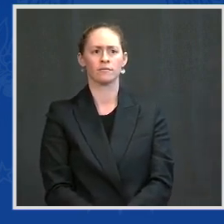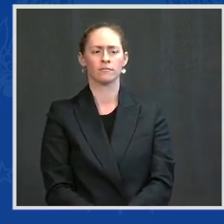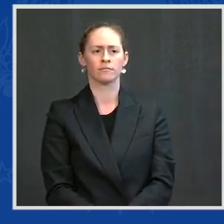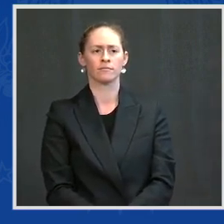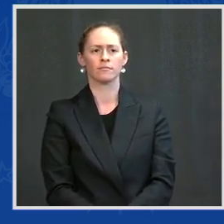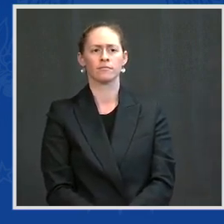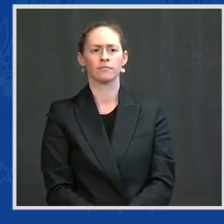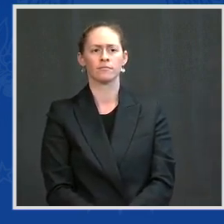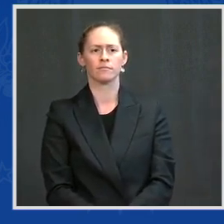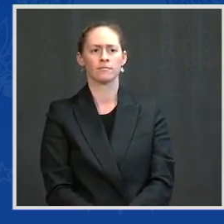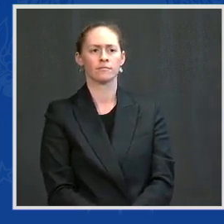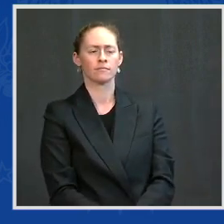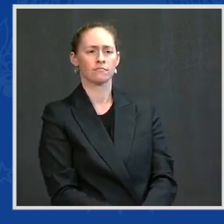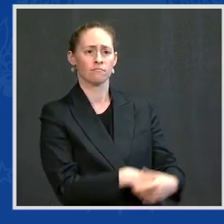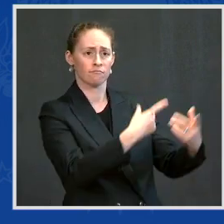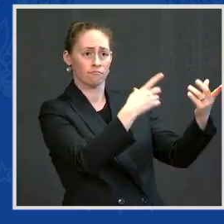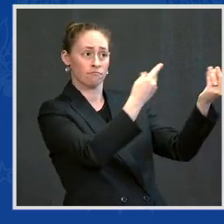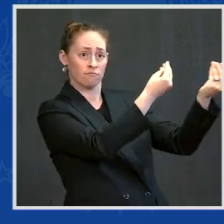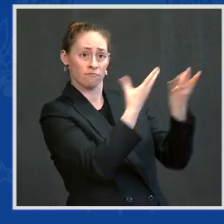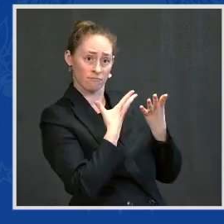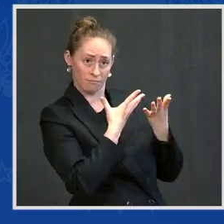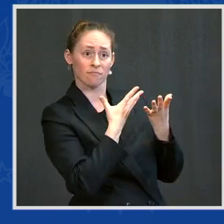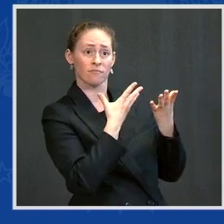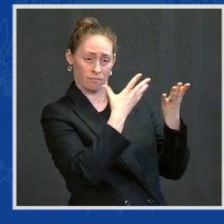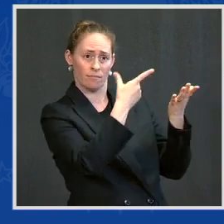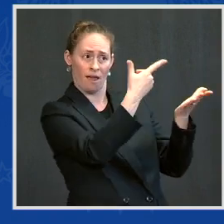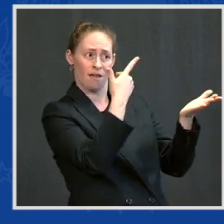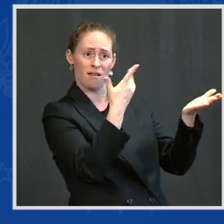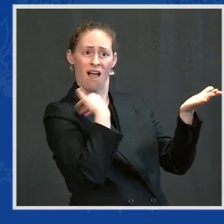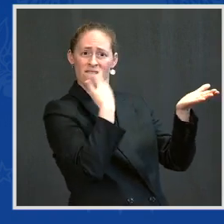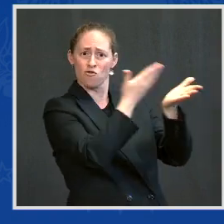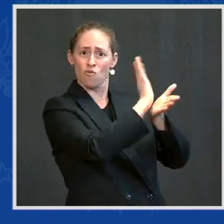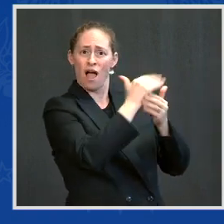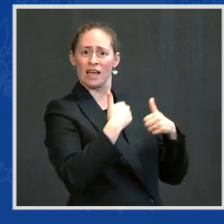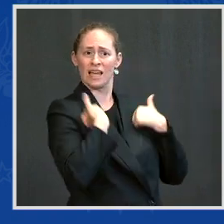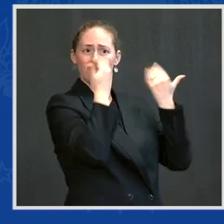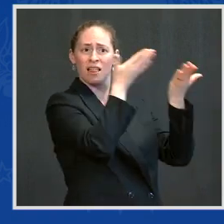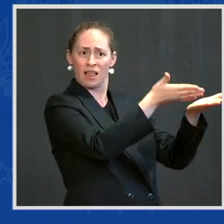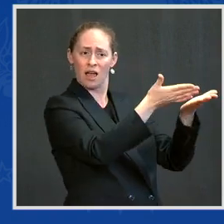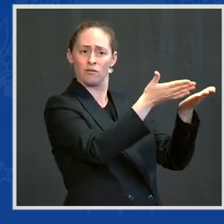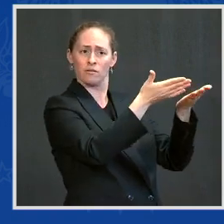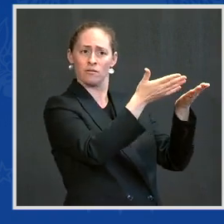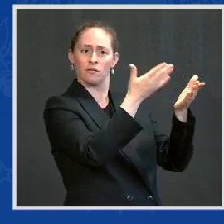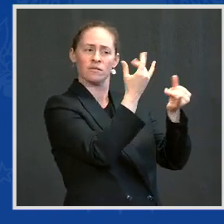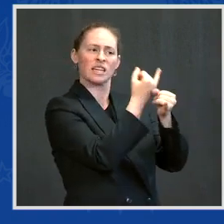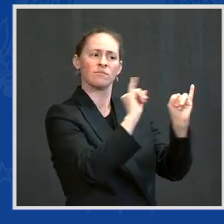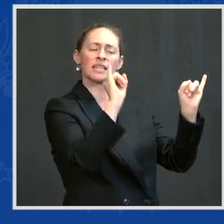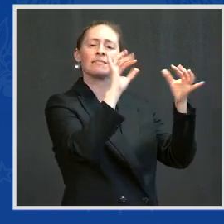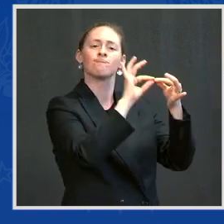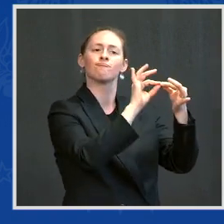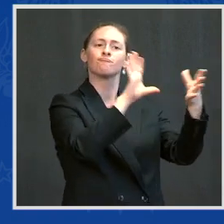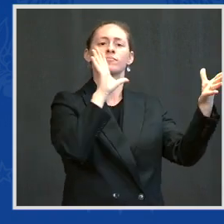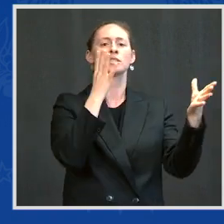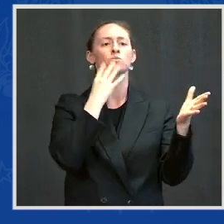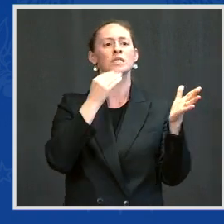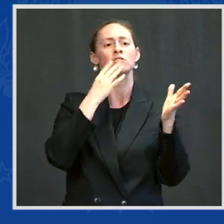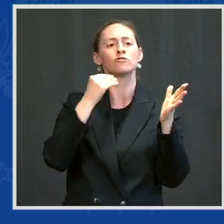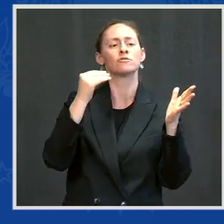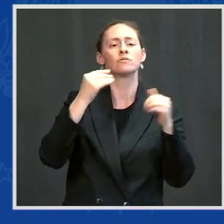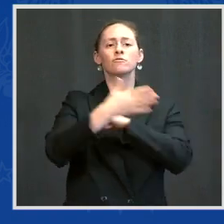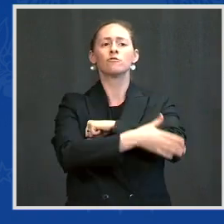of Israel to exist as an independent Jewish state, there will be no peace.